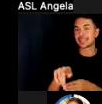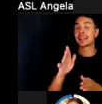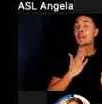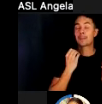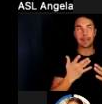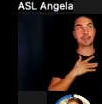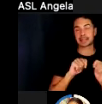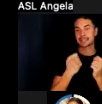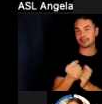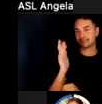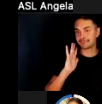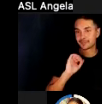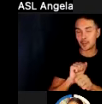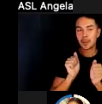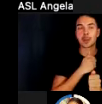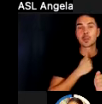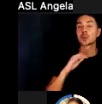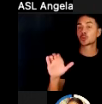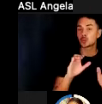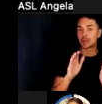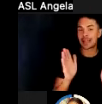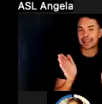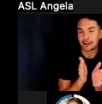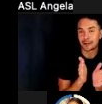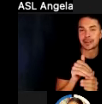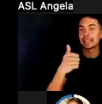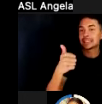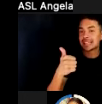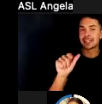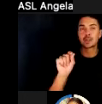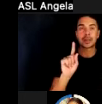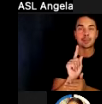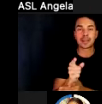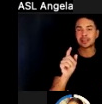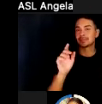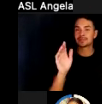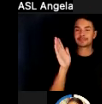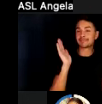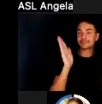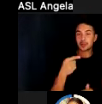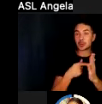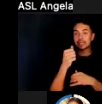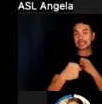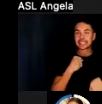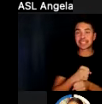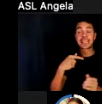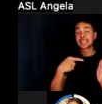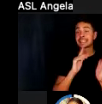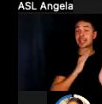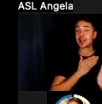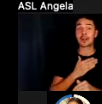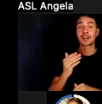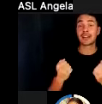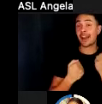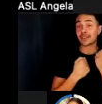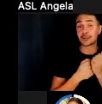that I worked with, and we would do a little, 10, 20-minute spiel once a year about this is what our advocacy program